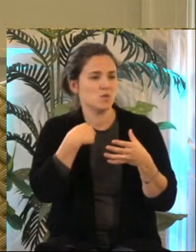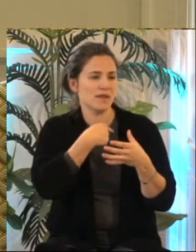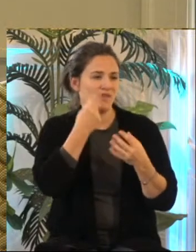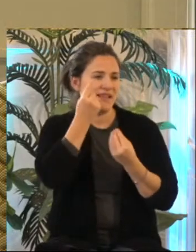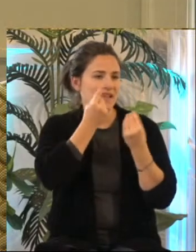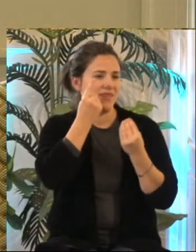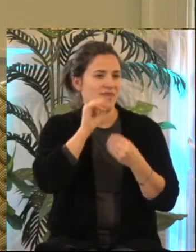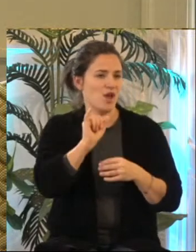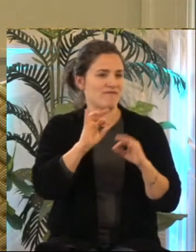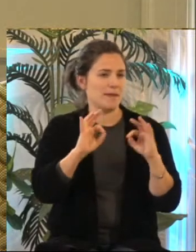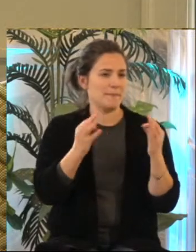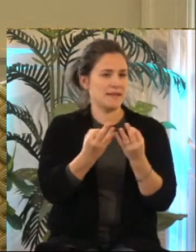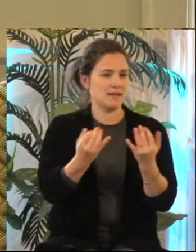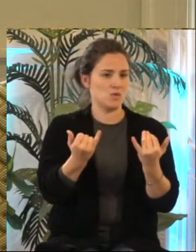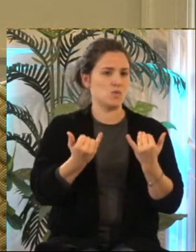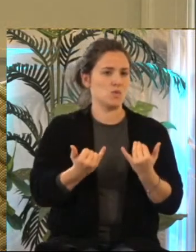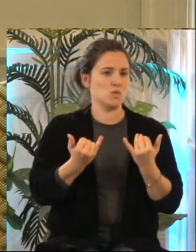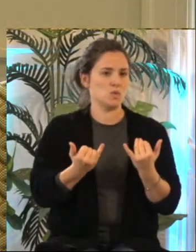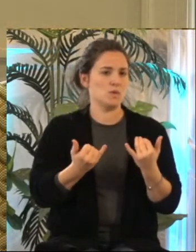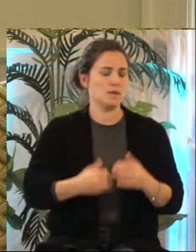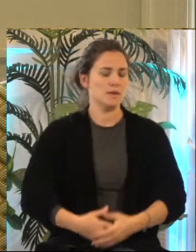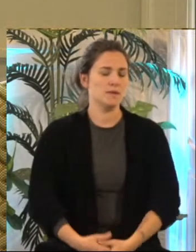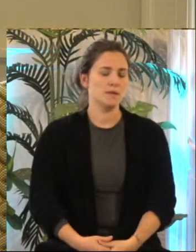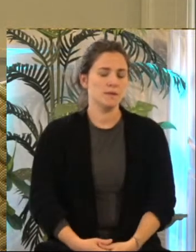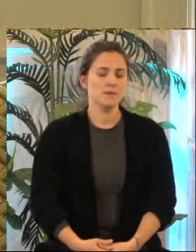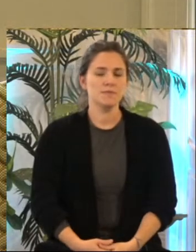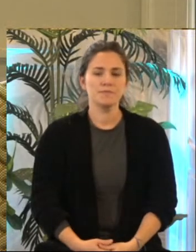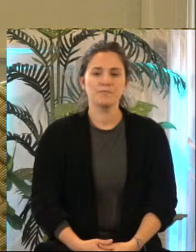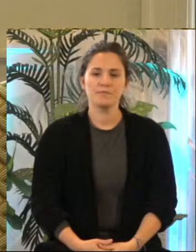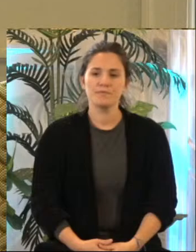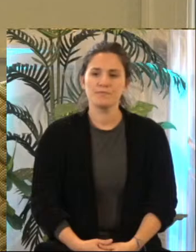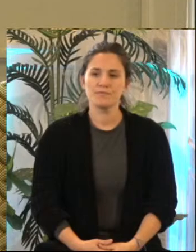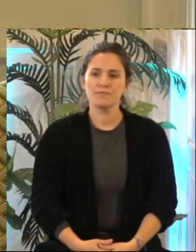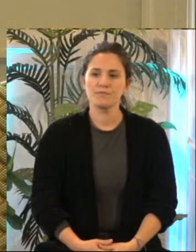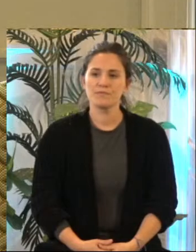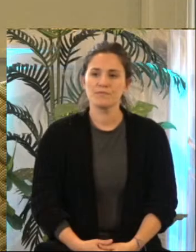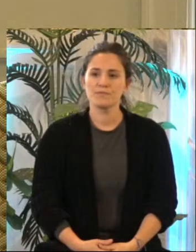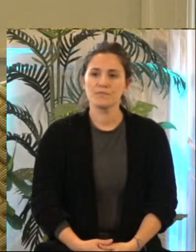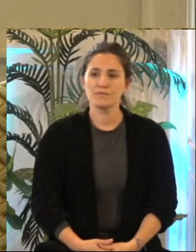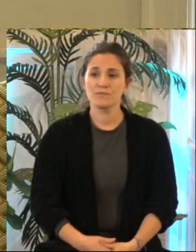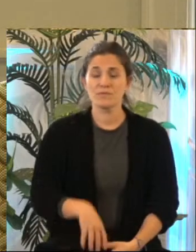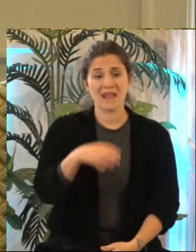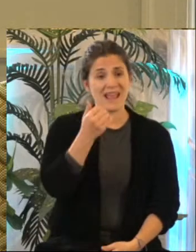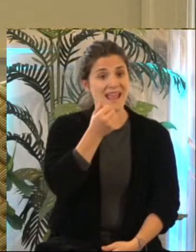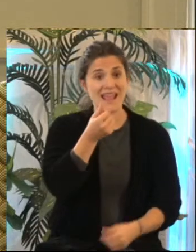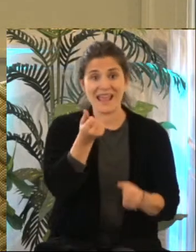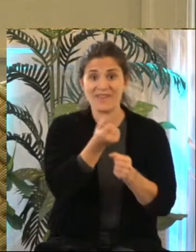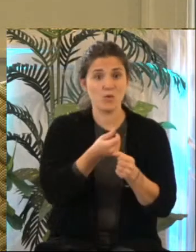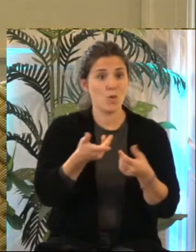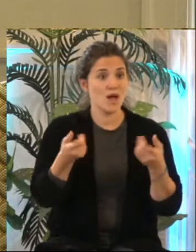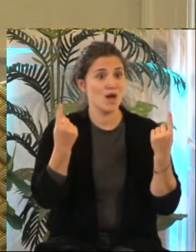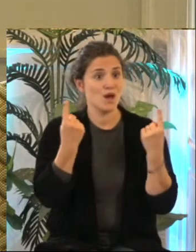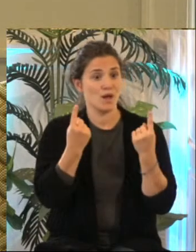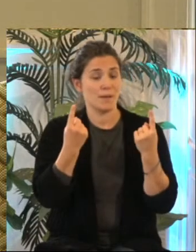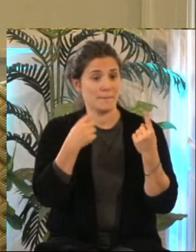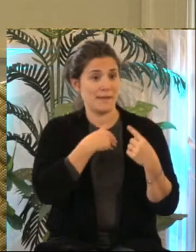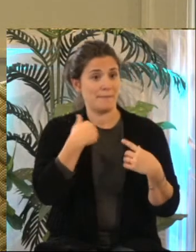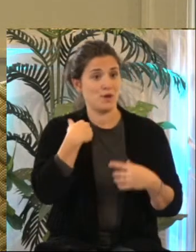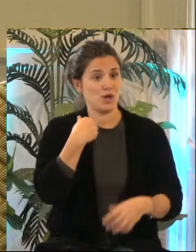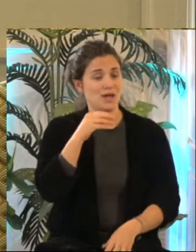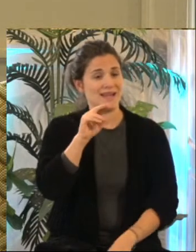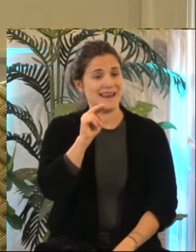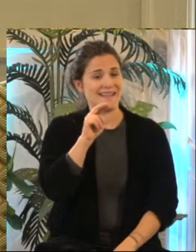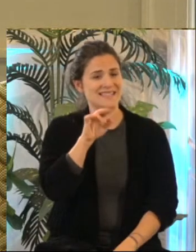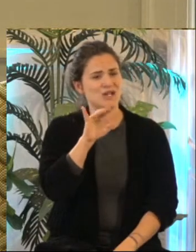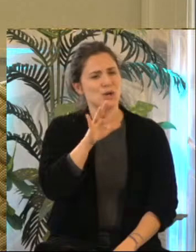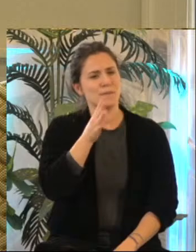their daughters, Erica and Andrea, today. Everywhere member, Nancy O'Neill's mother, Sharon, died. And